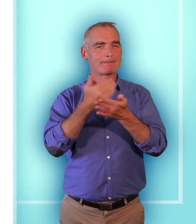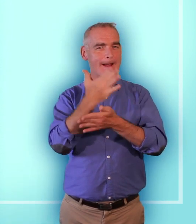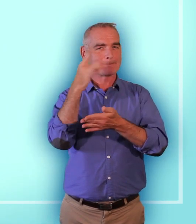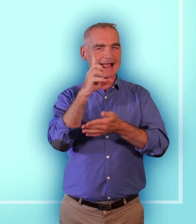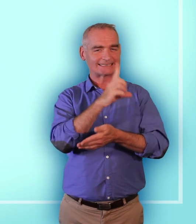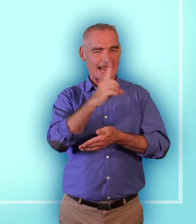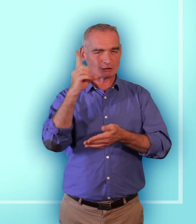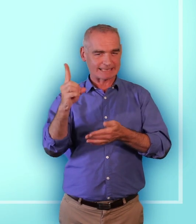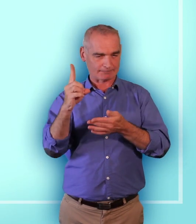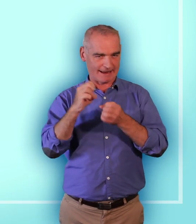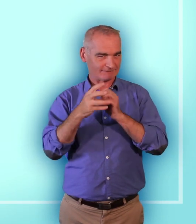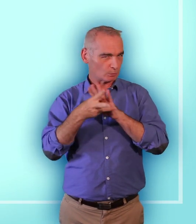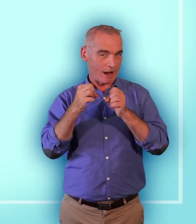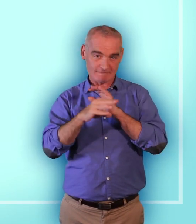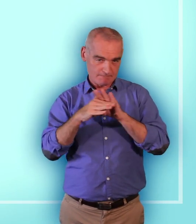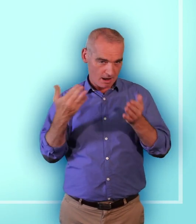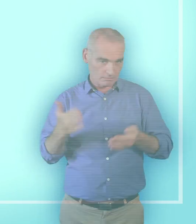goes directly into your bank account.